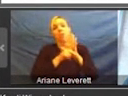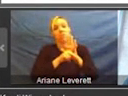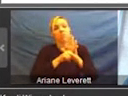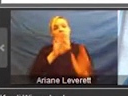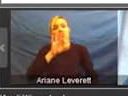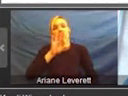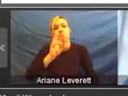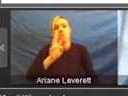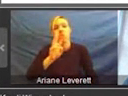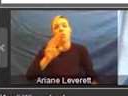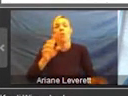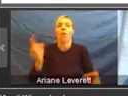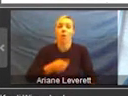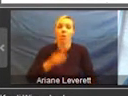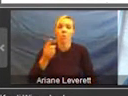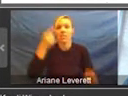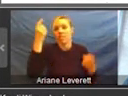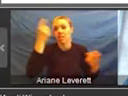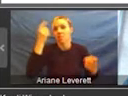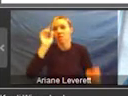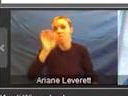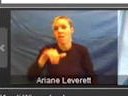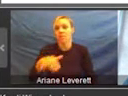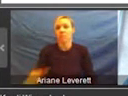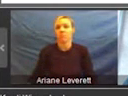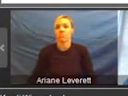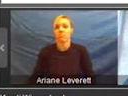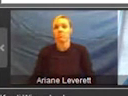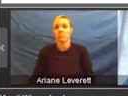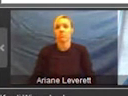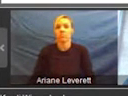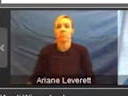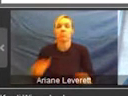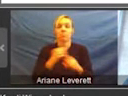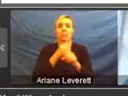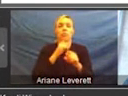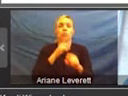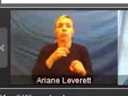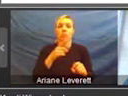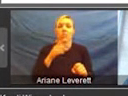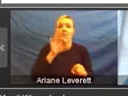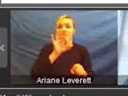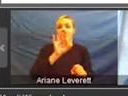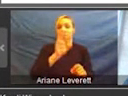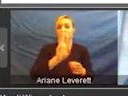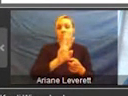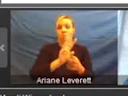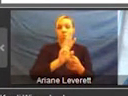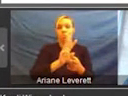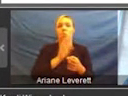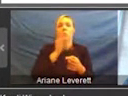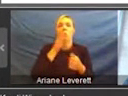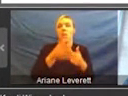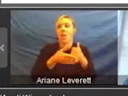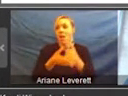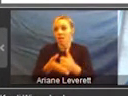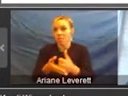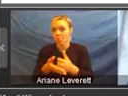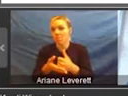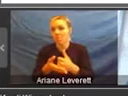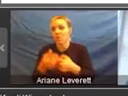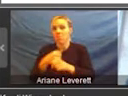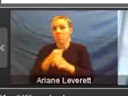those aspects in mind in order to make sure that also that framework is actually enabling such concrete actions on more practical